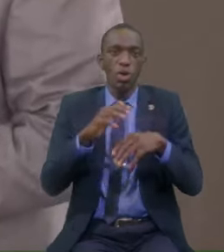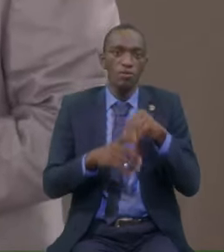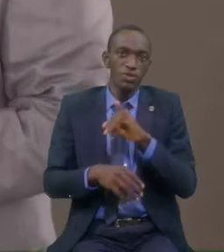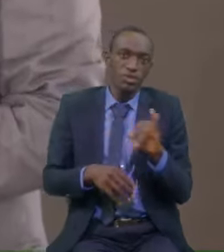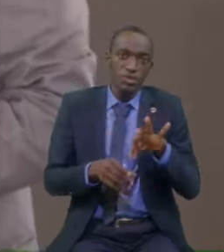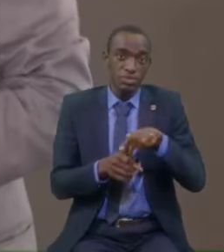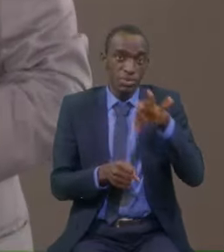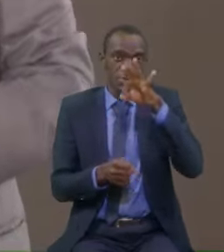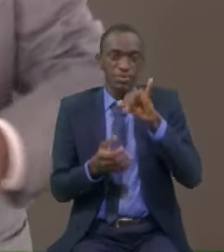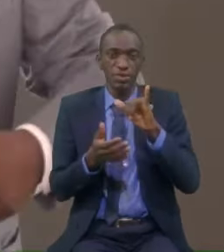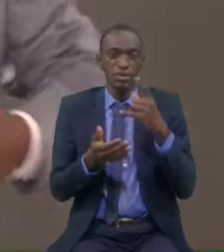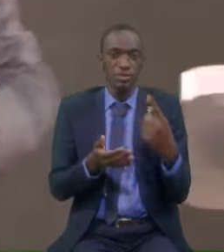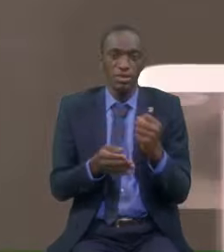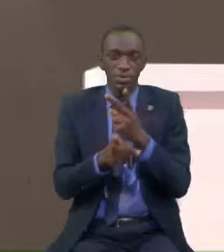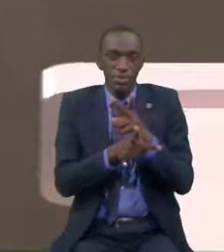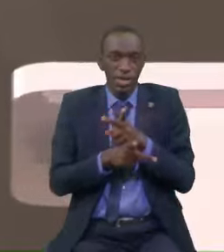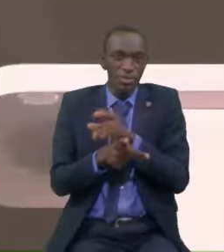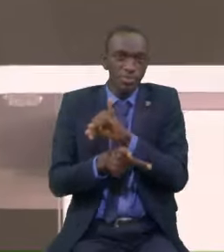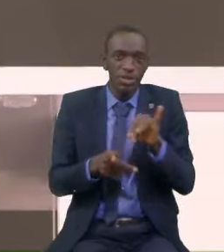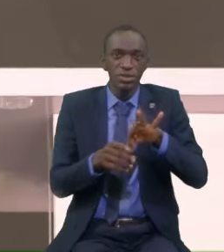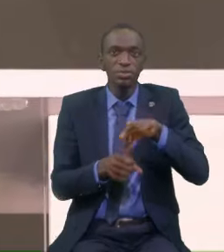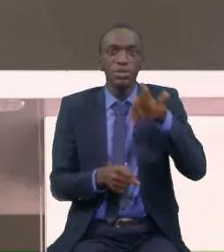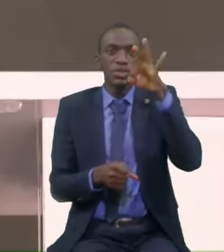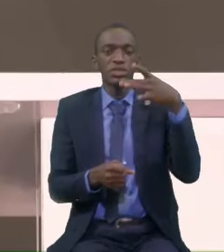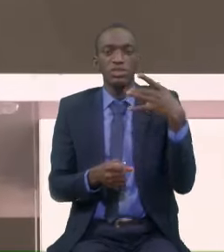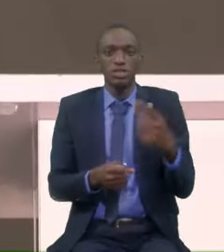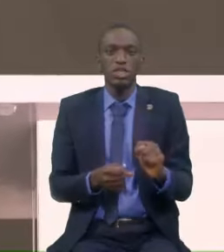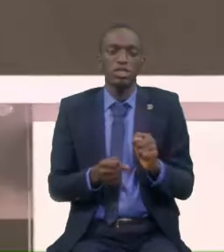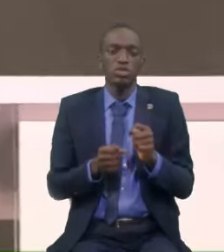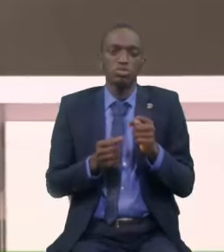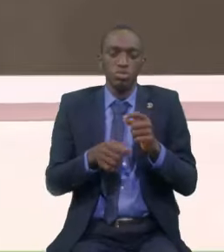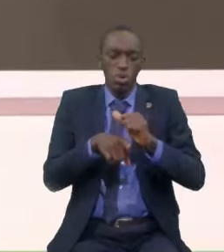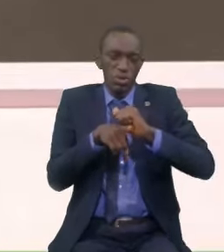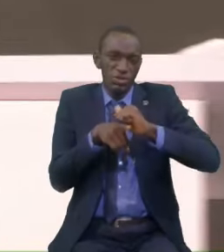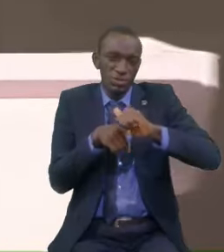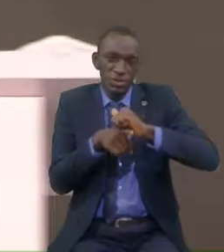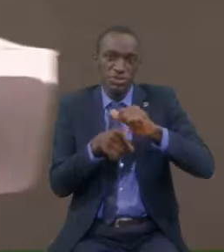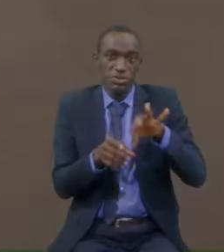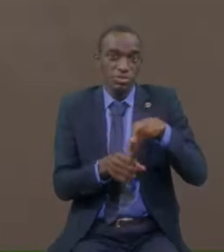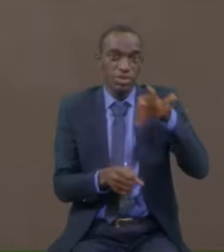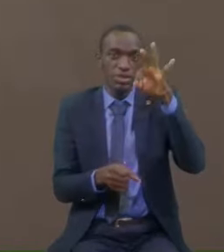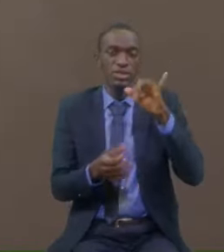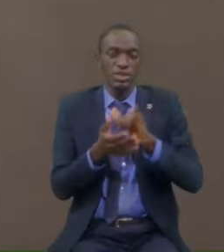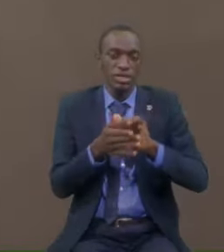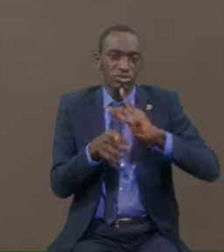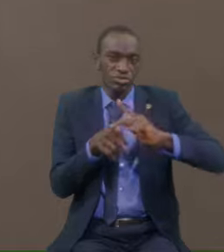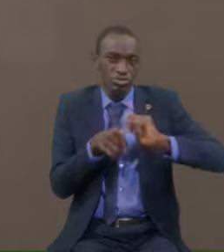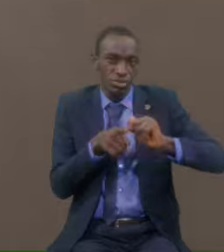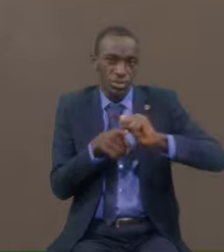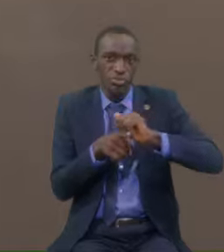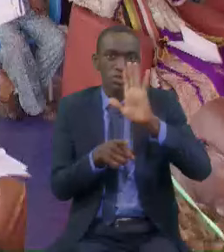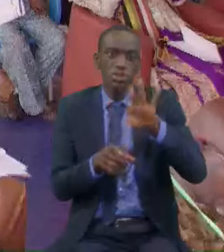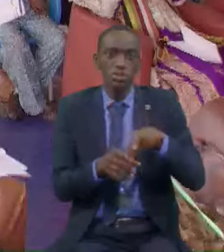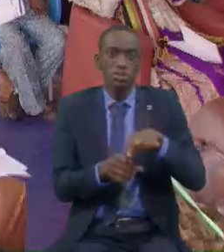the cultivating Spirit that cultivates your spiritual life, your peace, nothing will